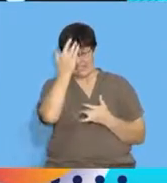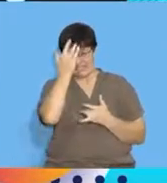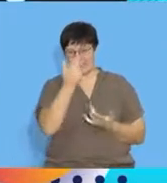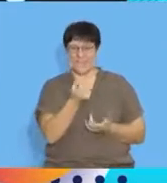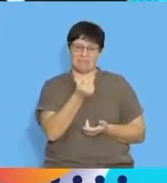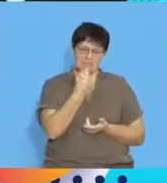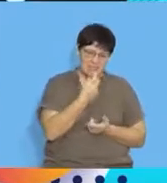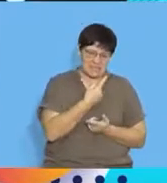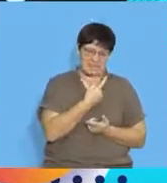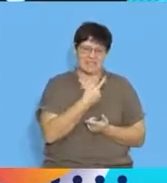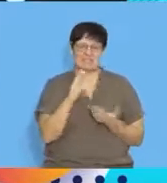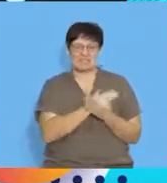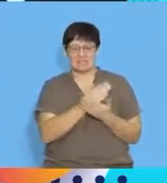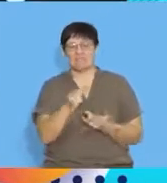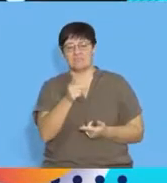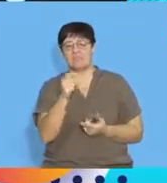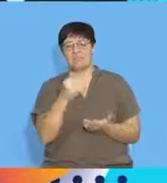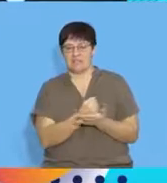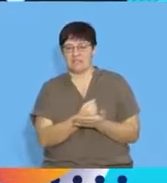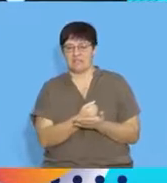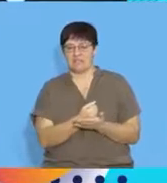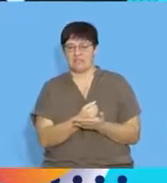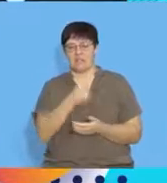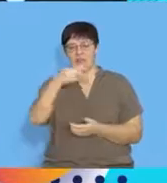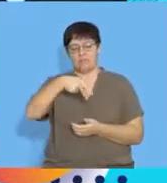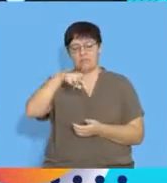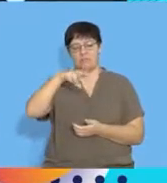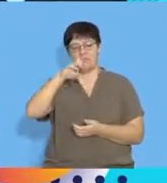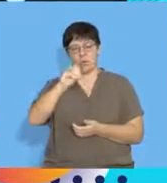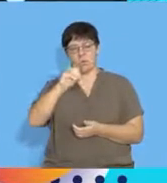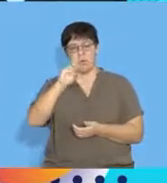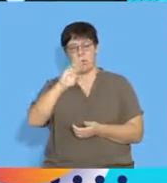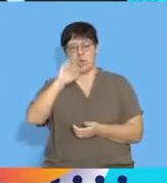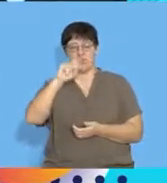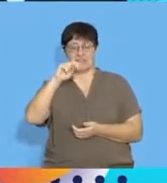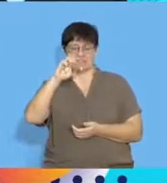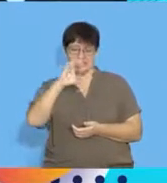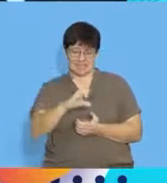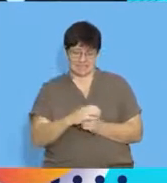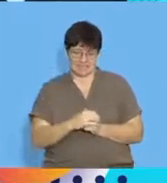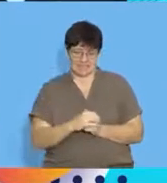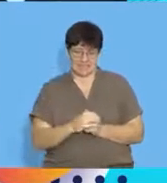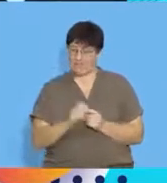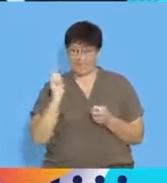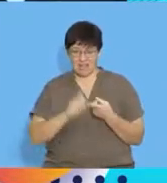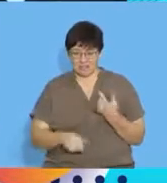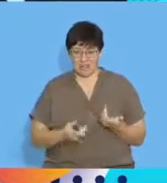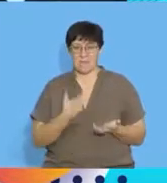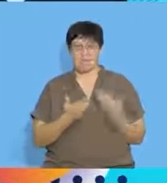antibiotics, sometimes the doctor says to you to take a probiotic, but a good probiotic, if you can't, is maybe